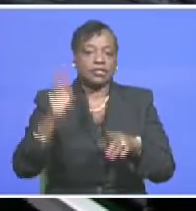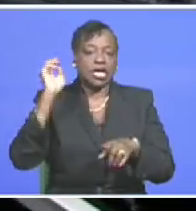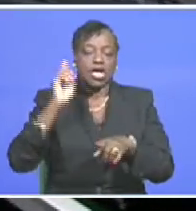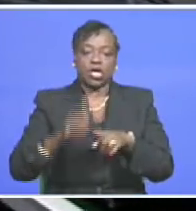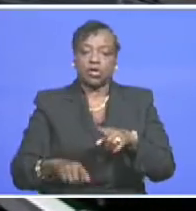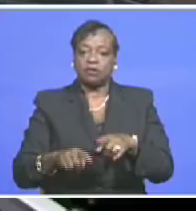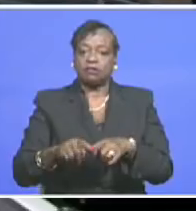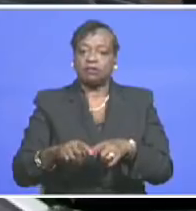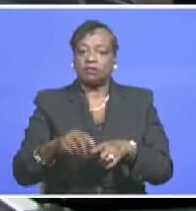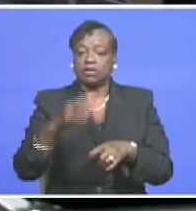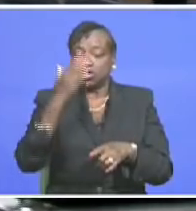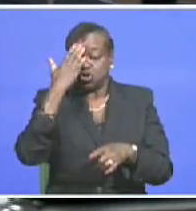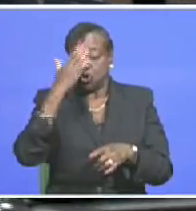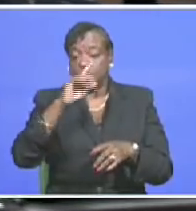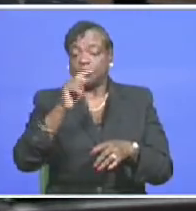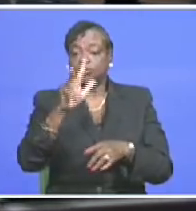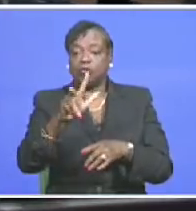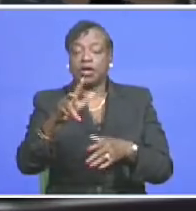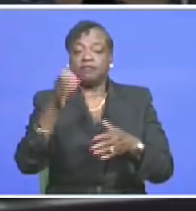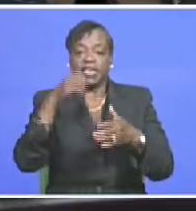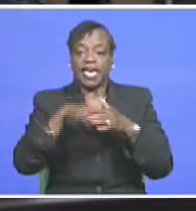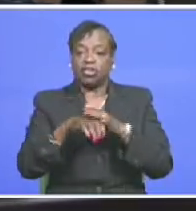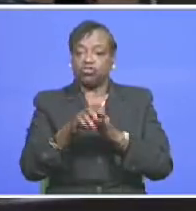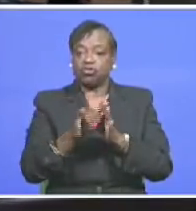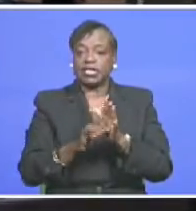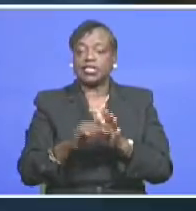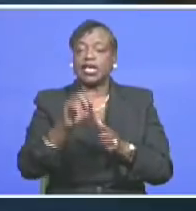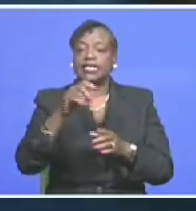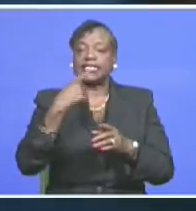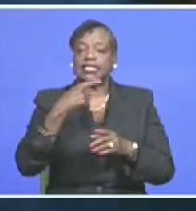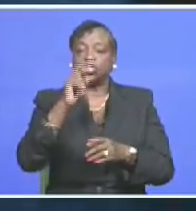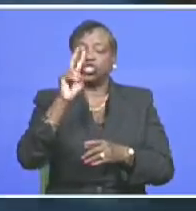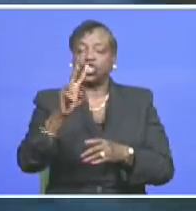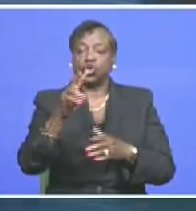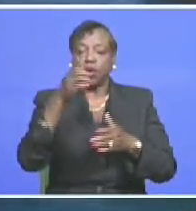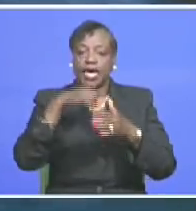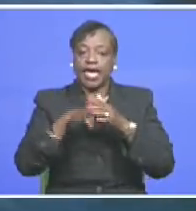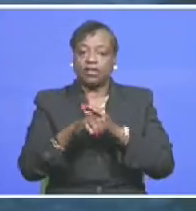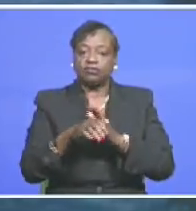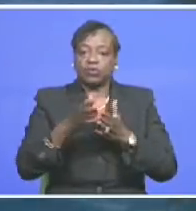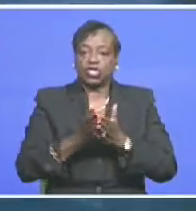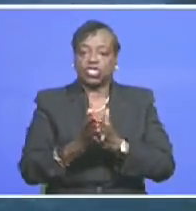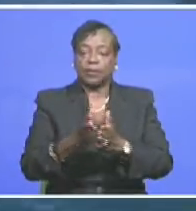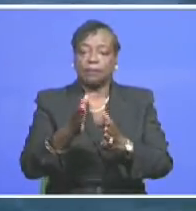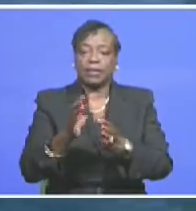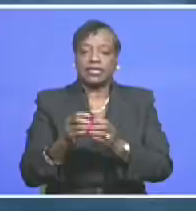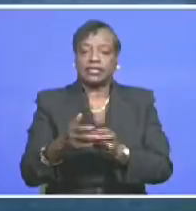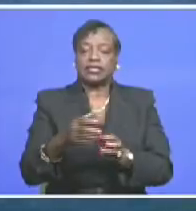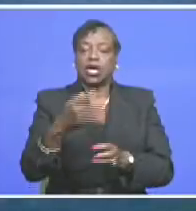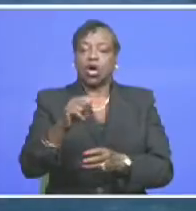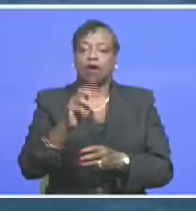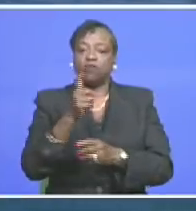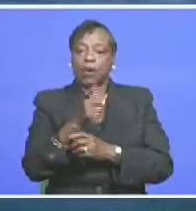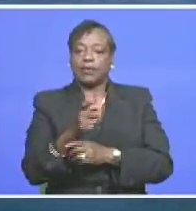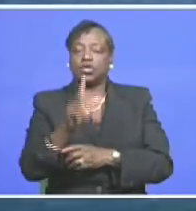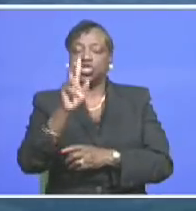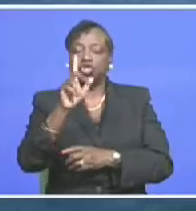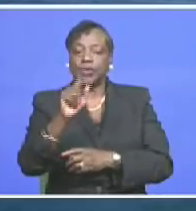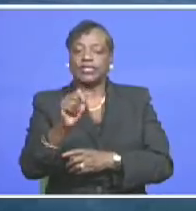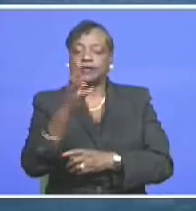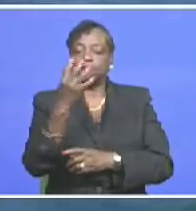entries logged for the company. It also stated that two entries for shipments of weapons, one in 2014 and another